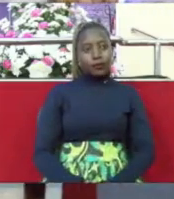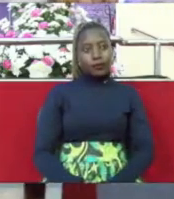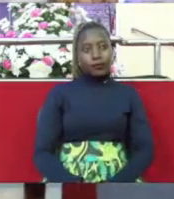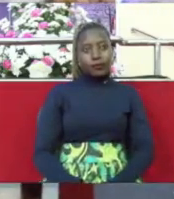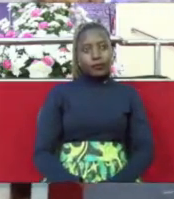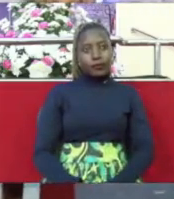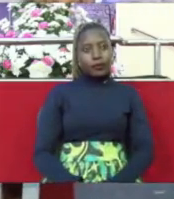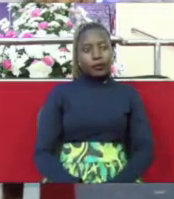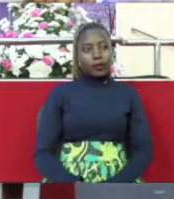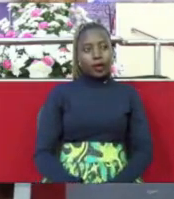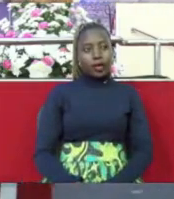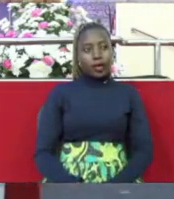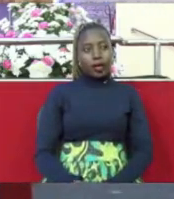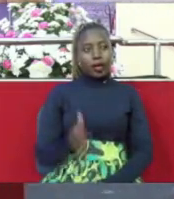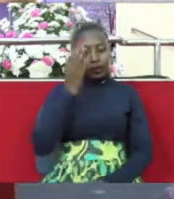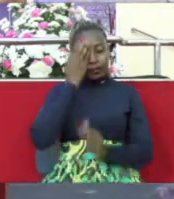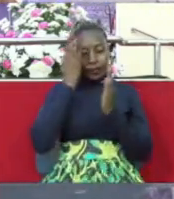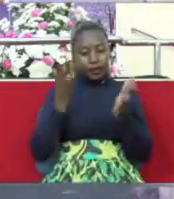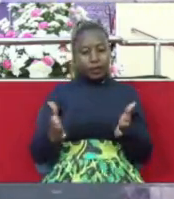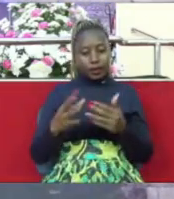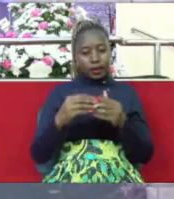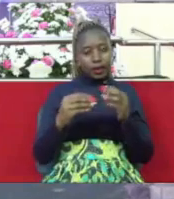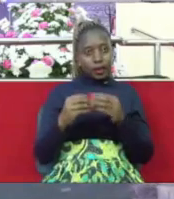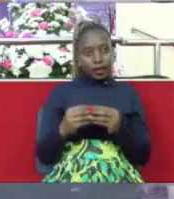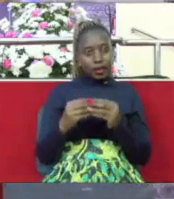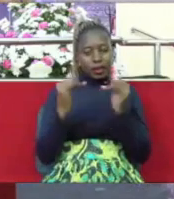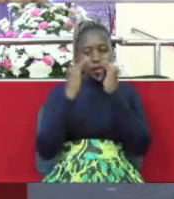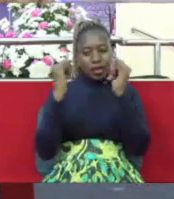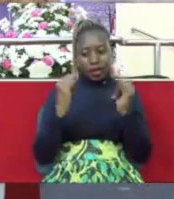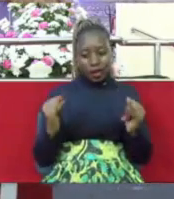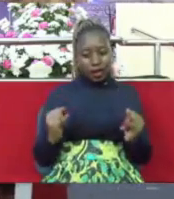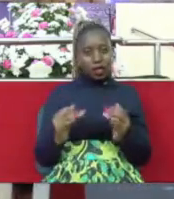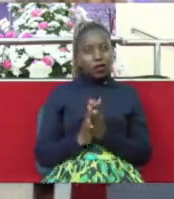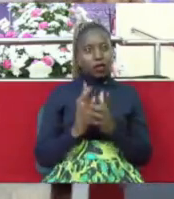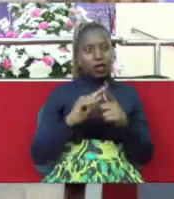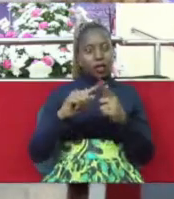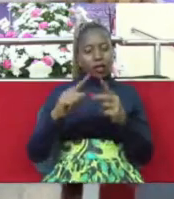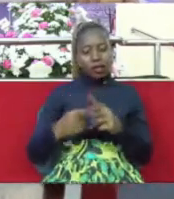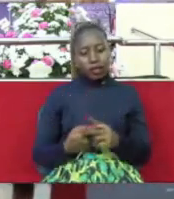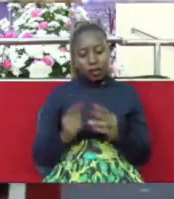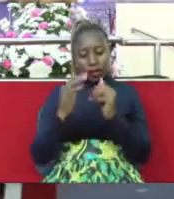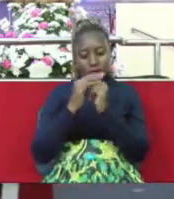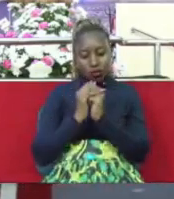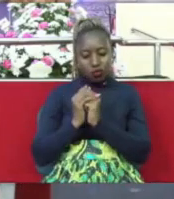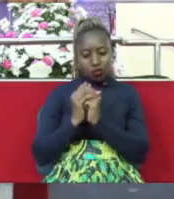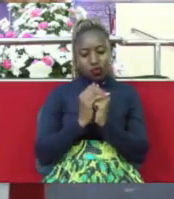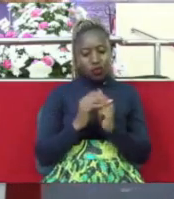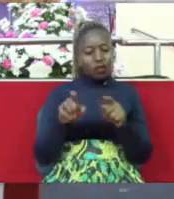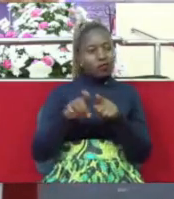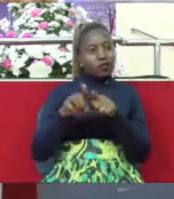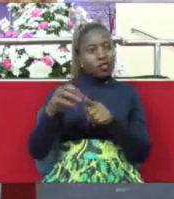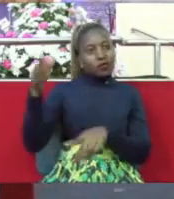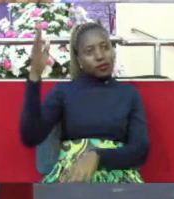dhahabu. They created a golden calf whom they later on started worshiping as if it was a god. Kamtengeneza dama